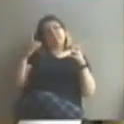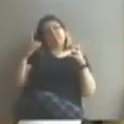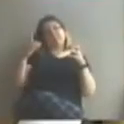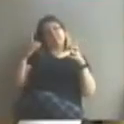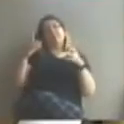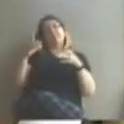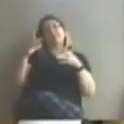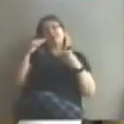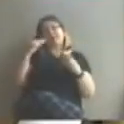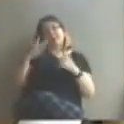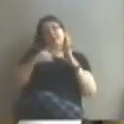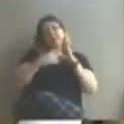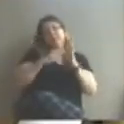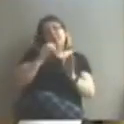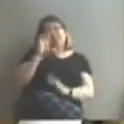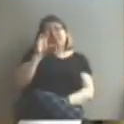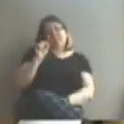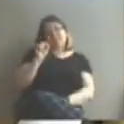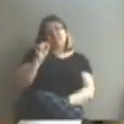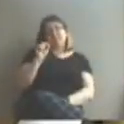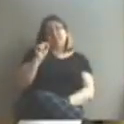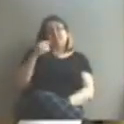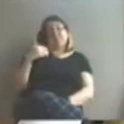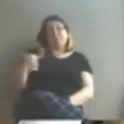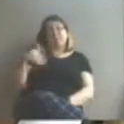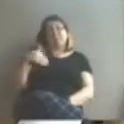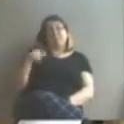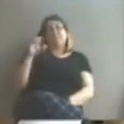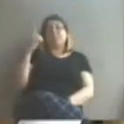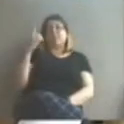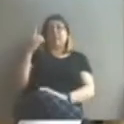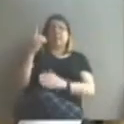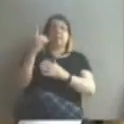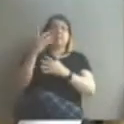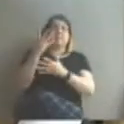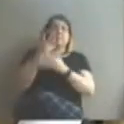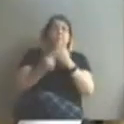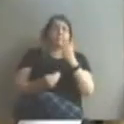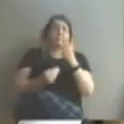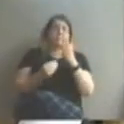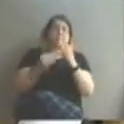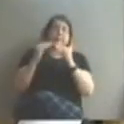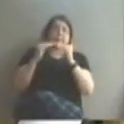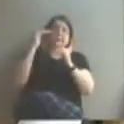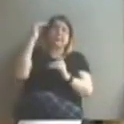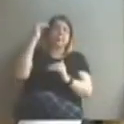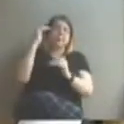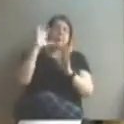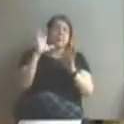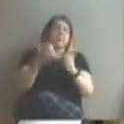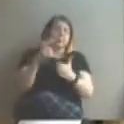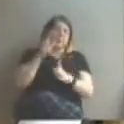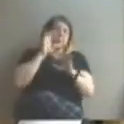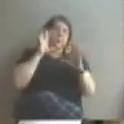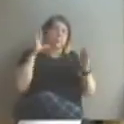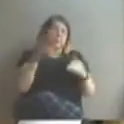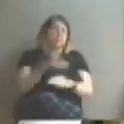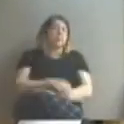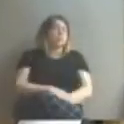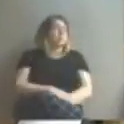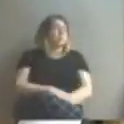us early on back in October, it's one of our gap groups that we need to focus on our service capacity.